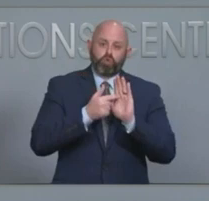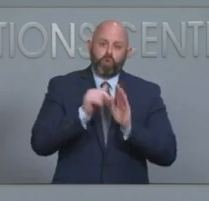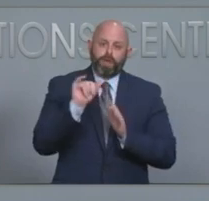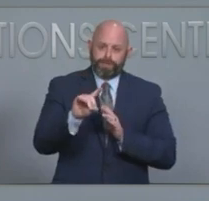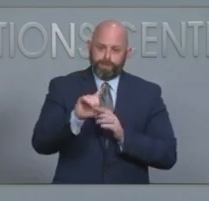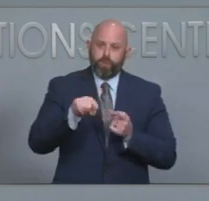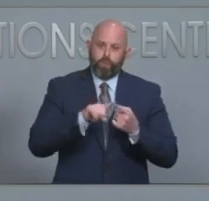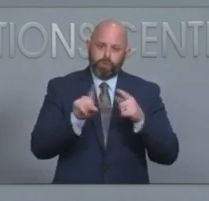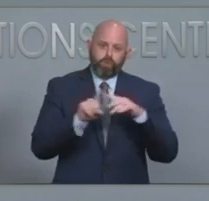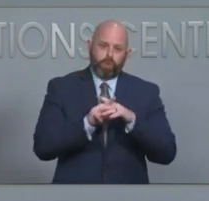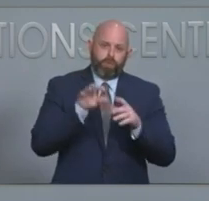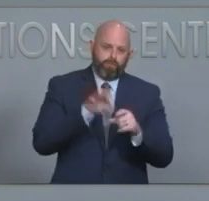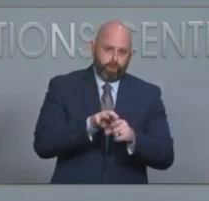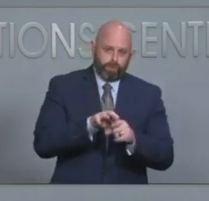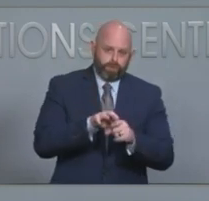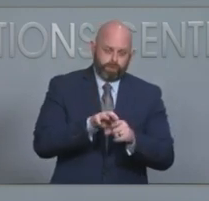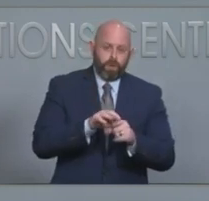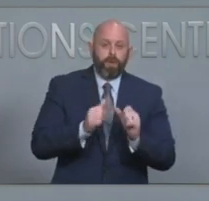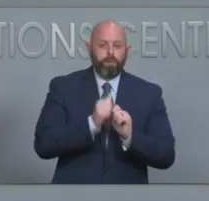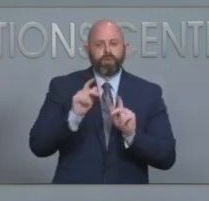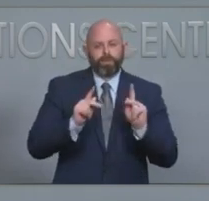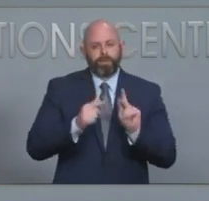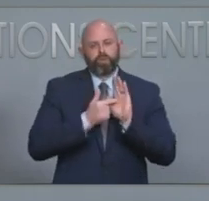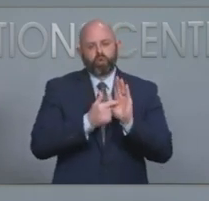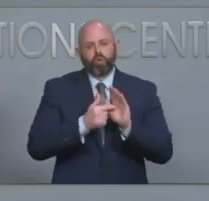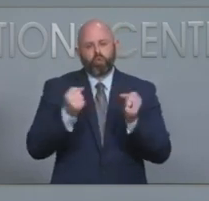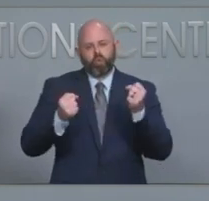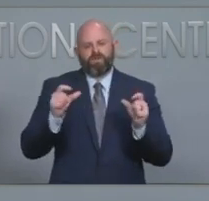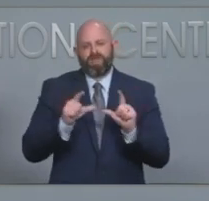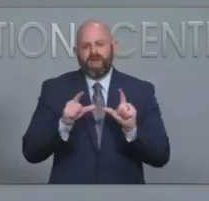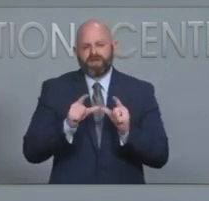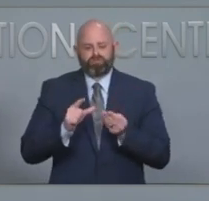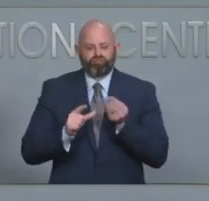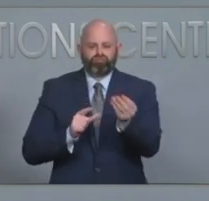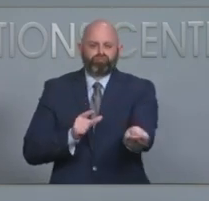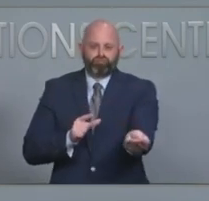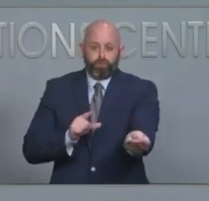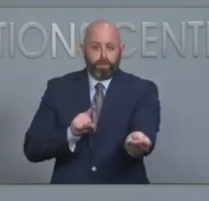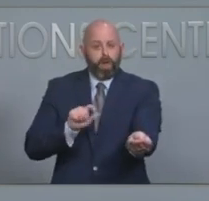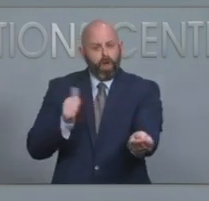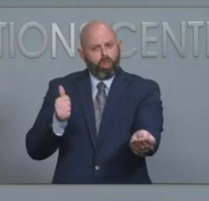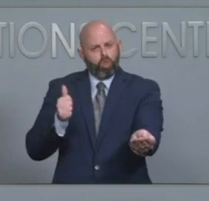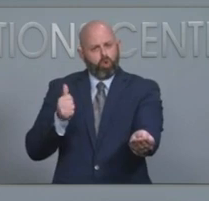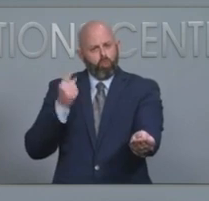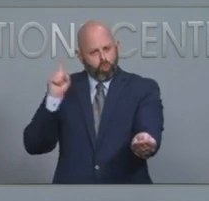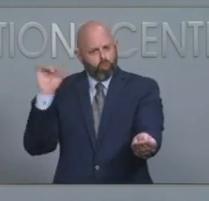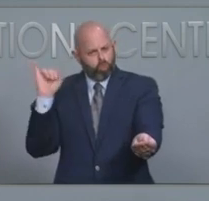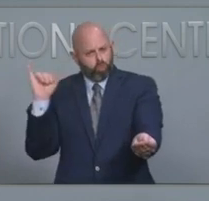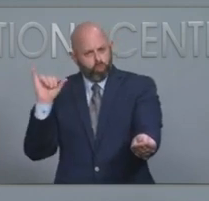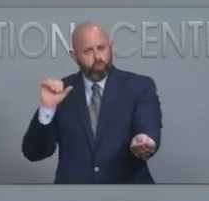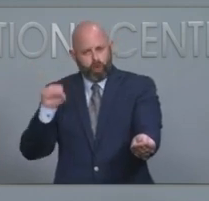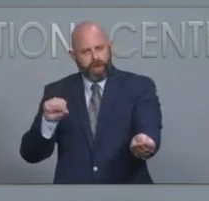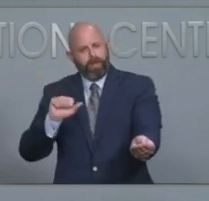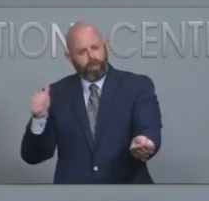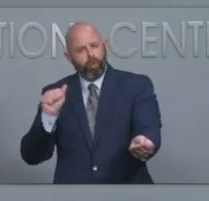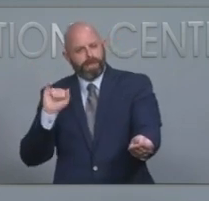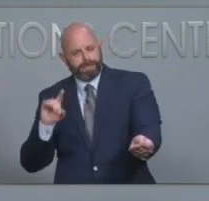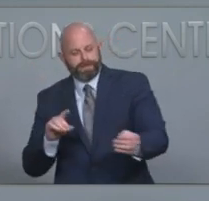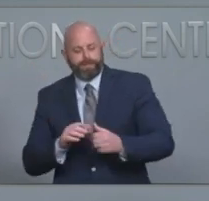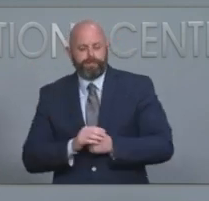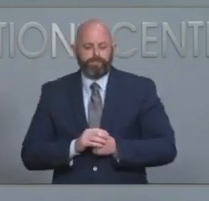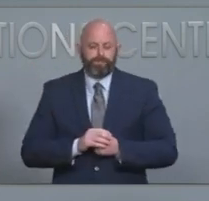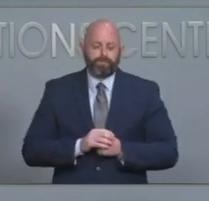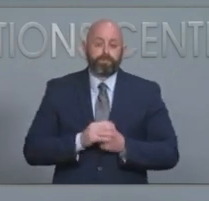vote. Most people are going to provide their driver's license, but there's lots of other photo IDs they can provide. What the state board has done is also put forward